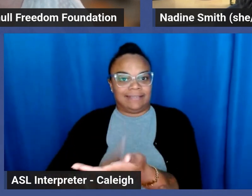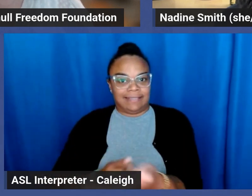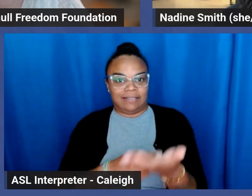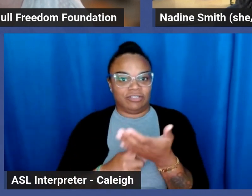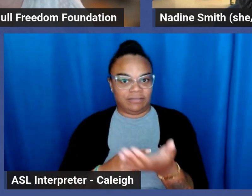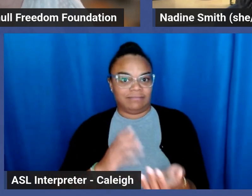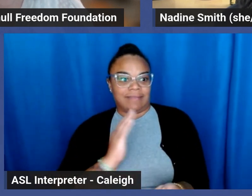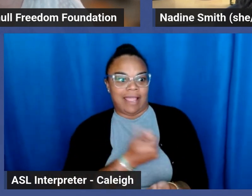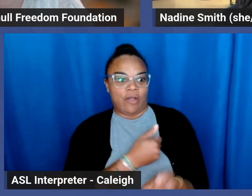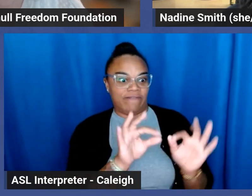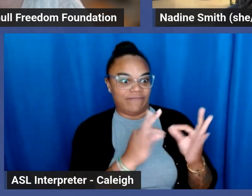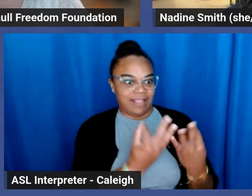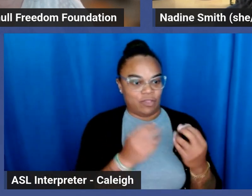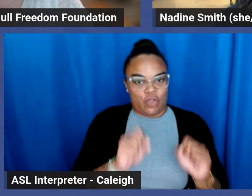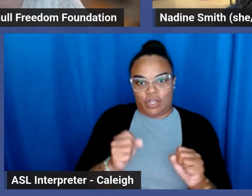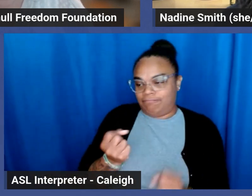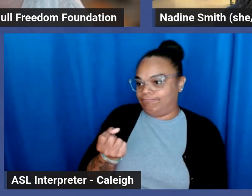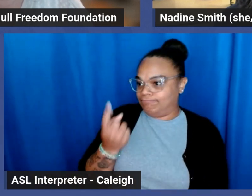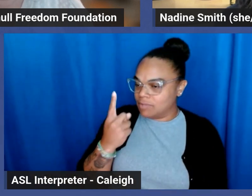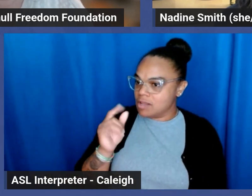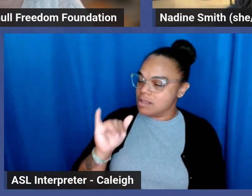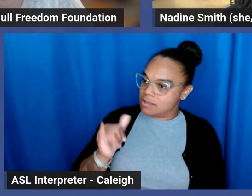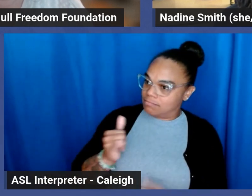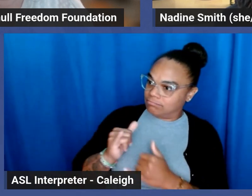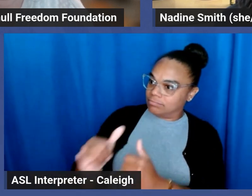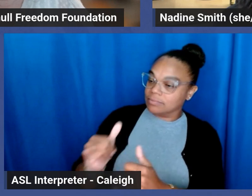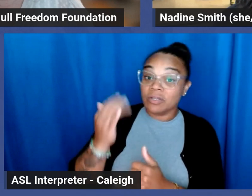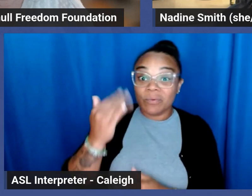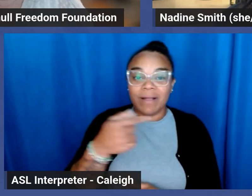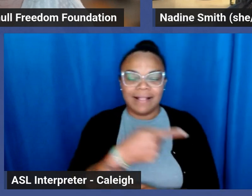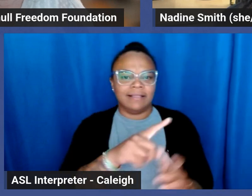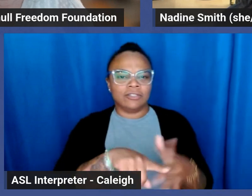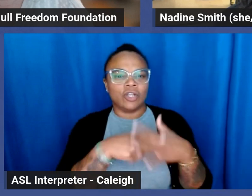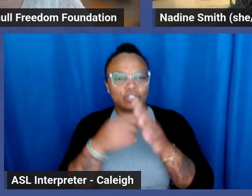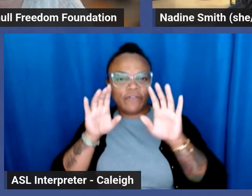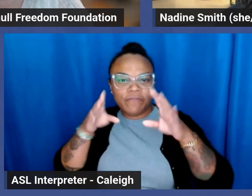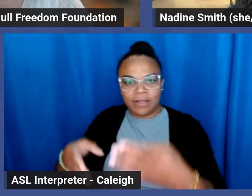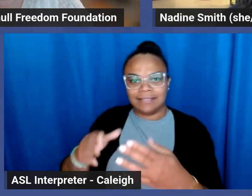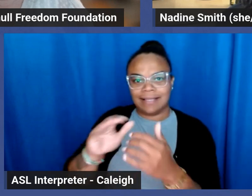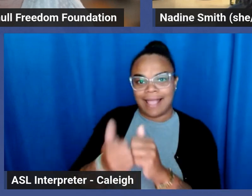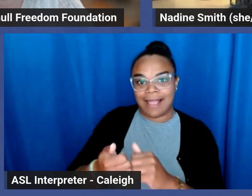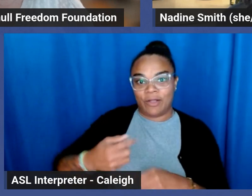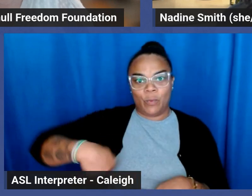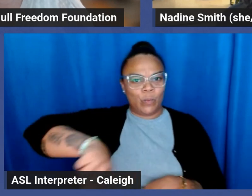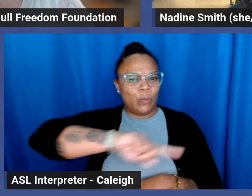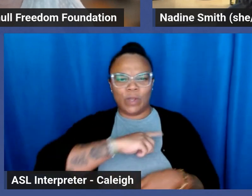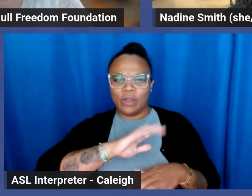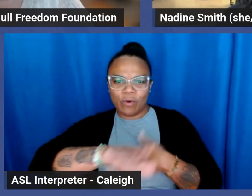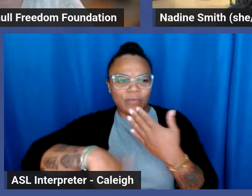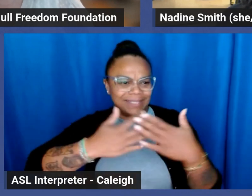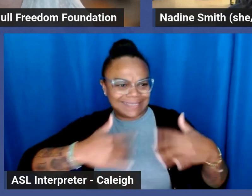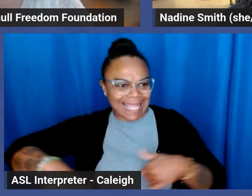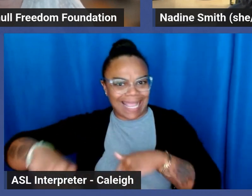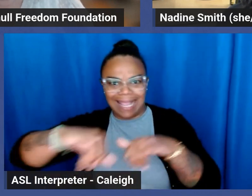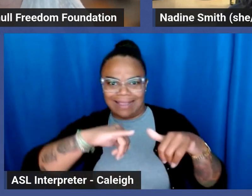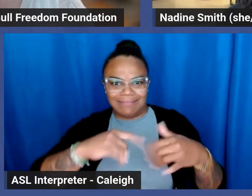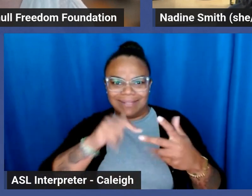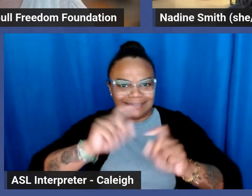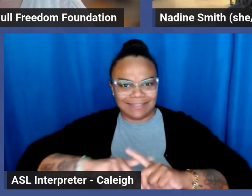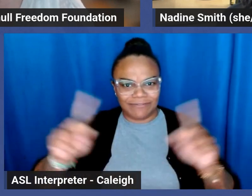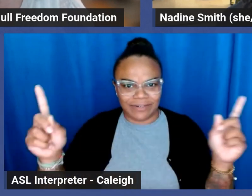it focused the sameness of us rather than the things that are different. And there are things that are different, and hallelujah that there